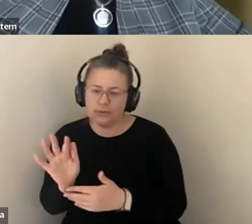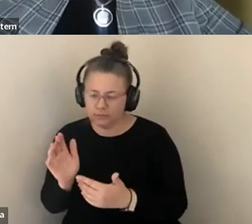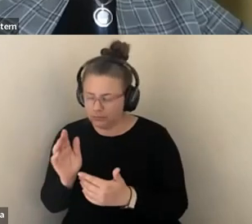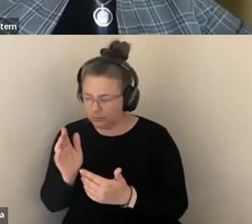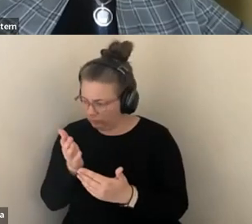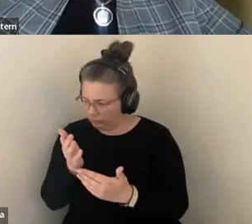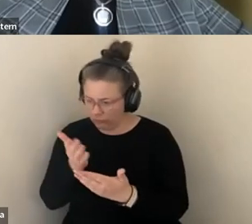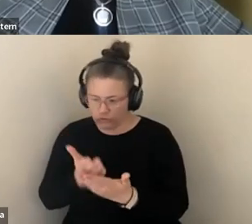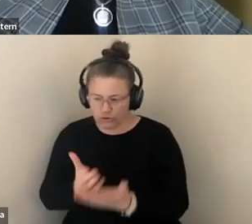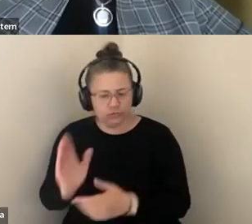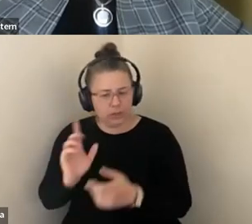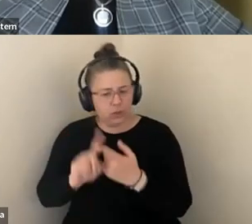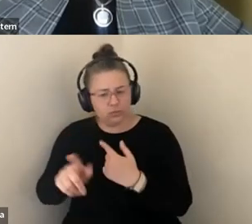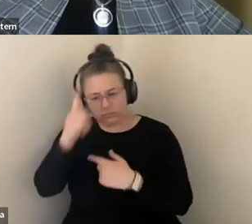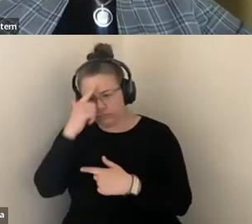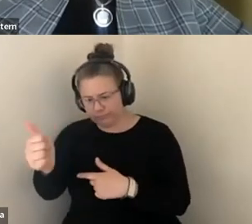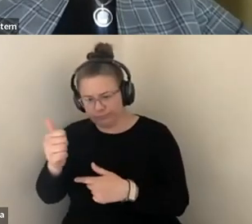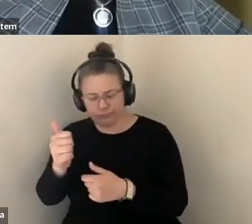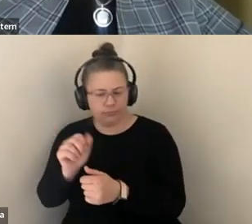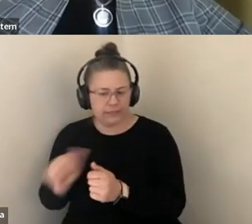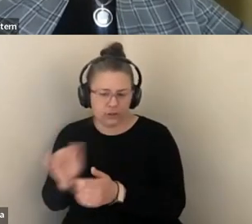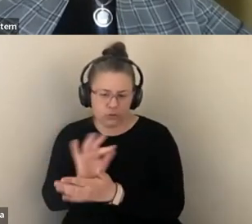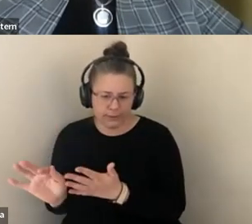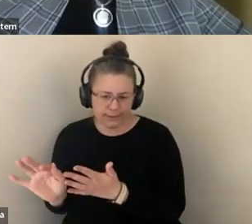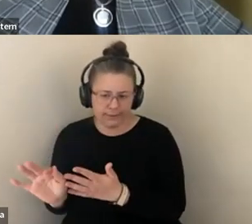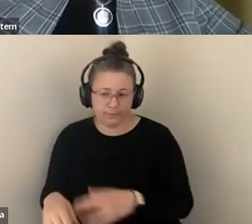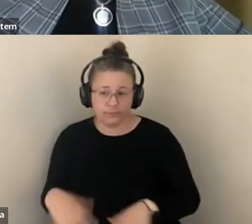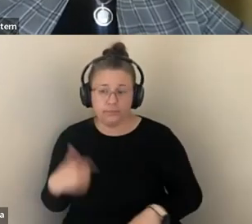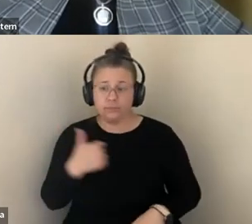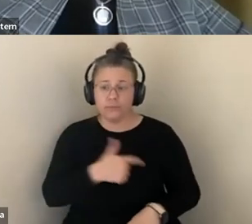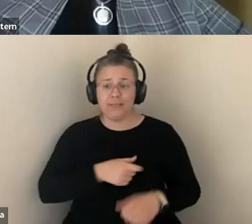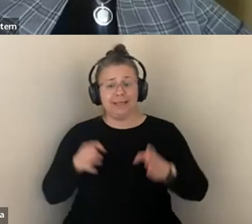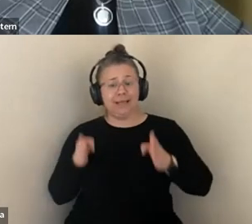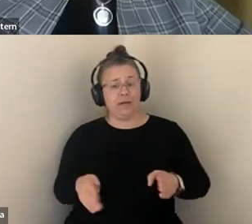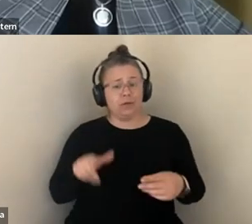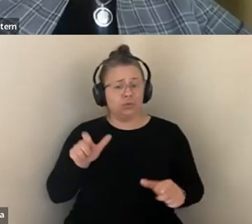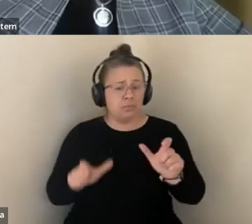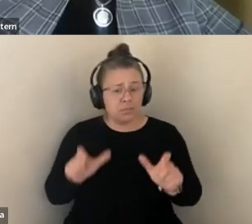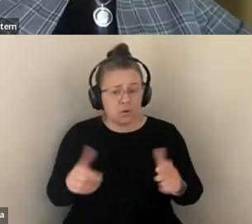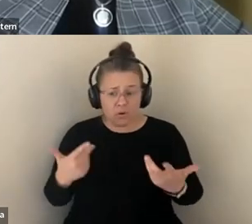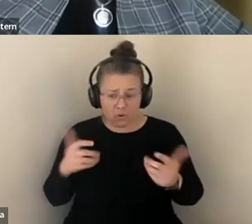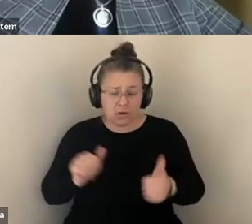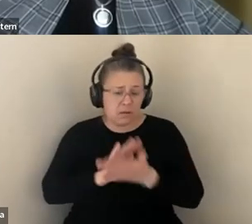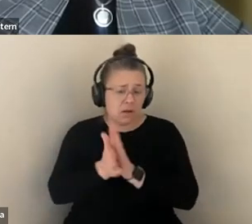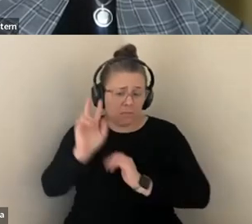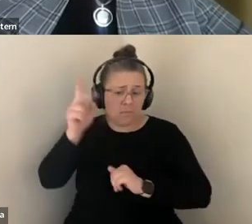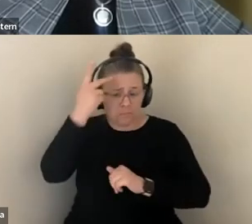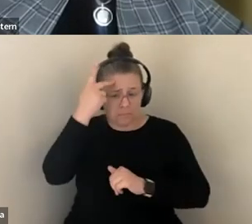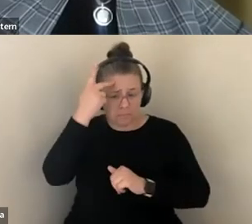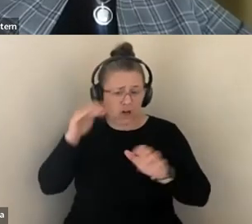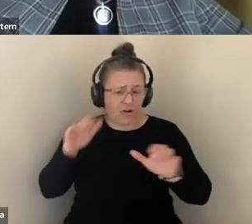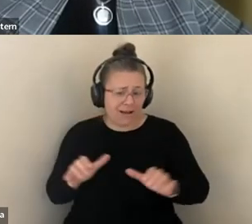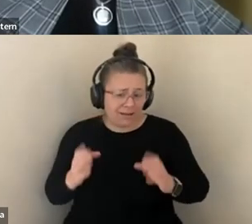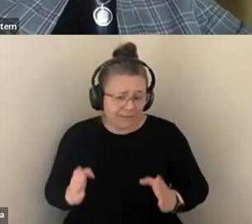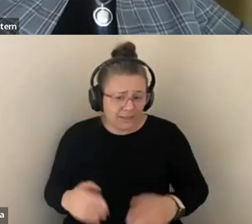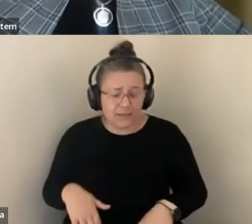know, as individuals, we can be political activists. We can put pressure on our governments to dedicate resources to supporting